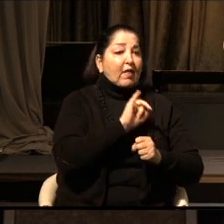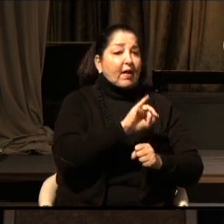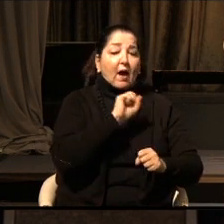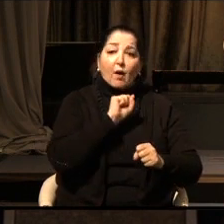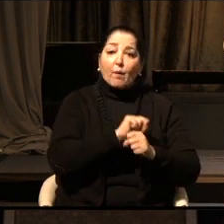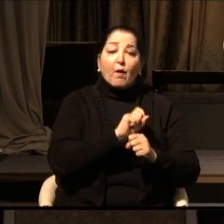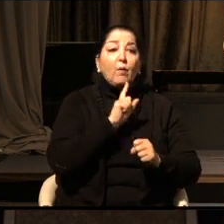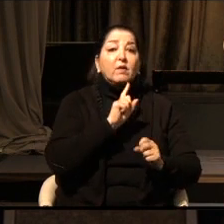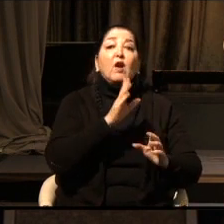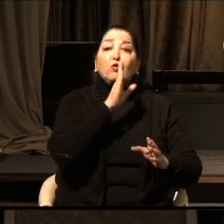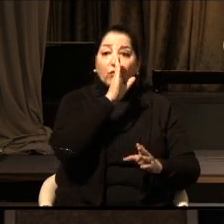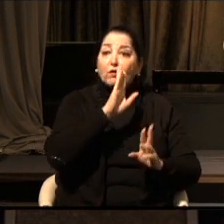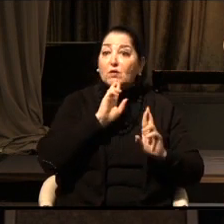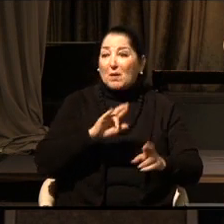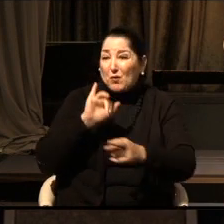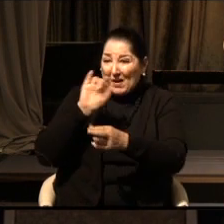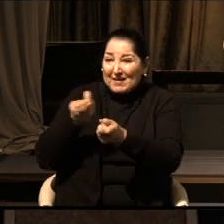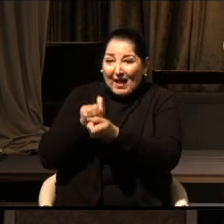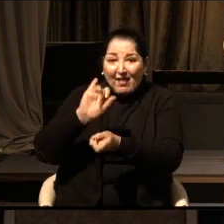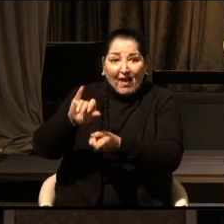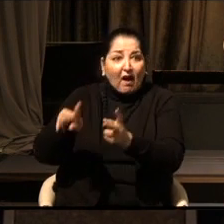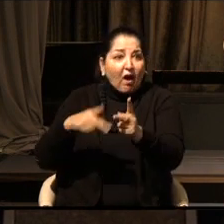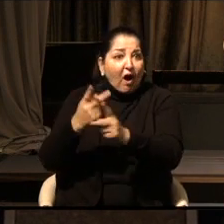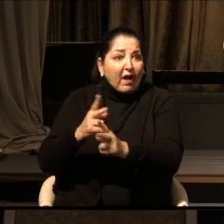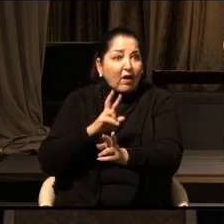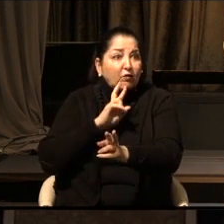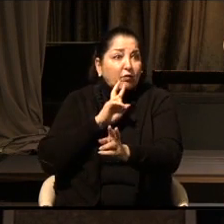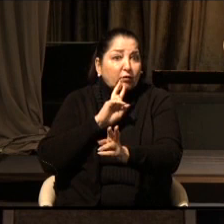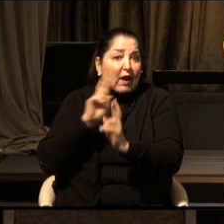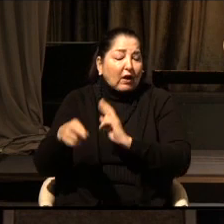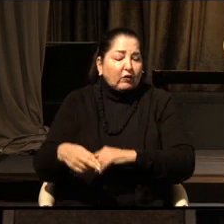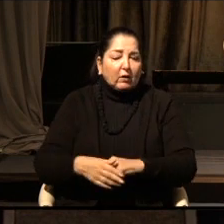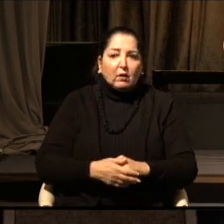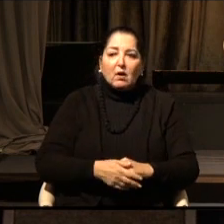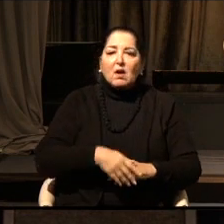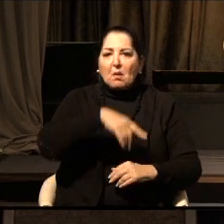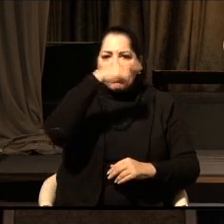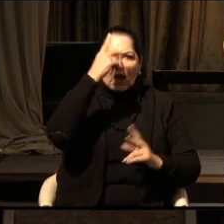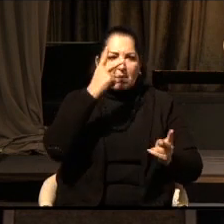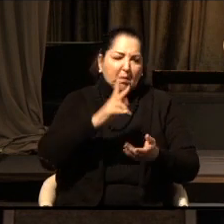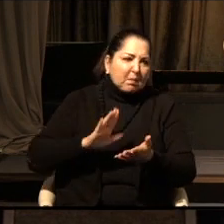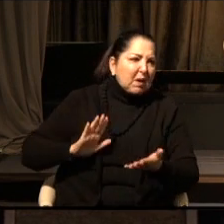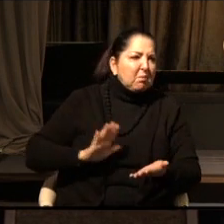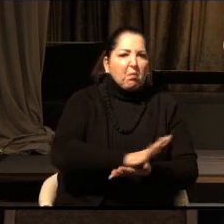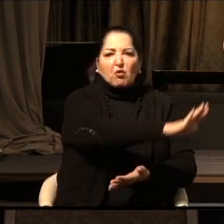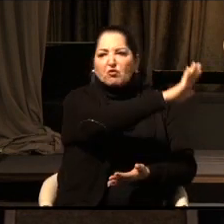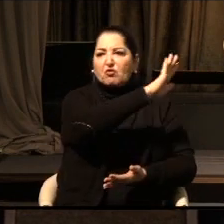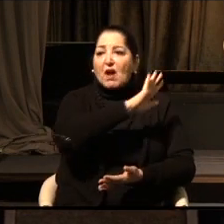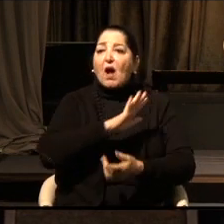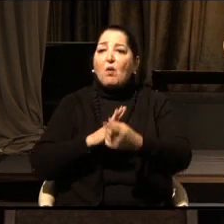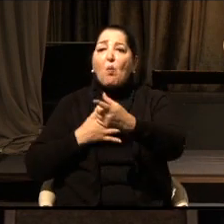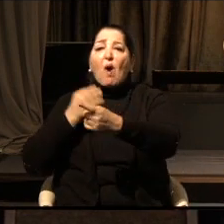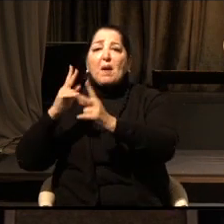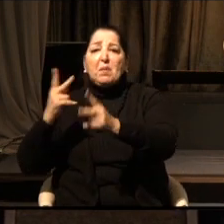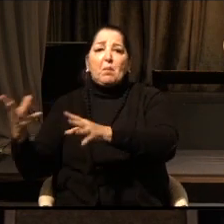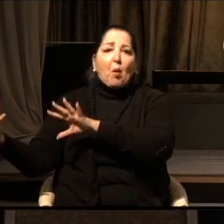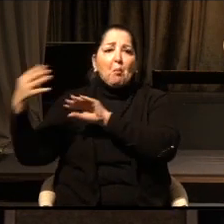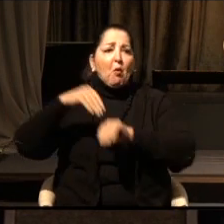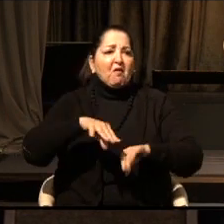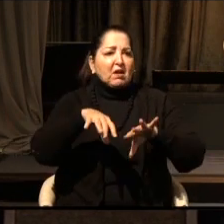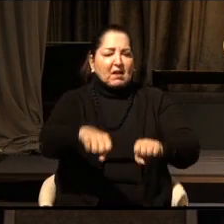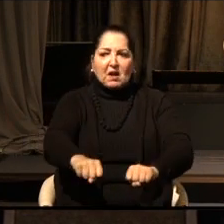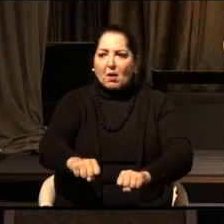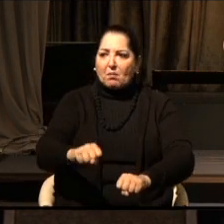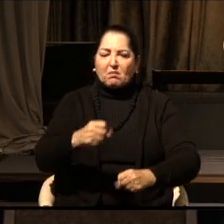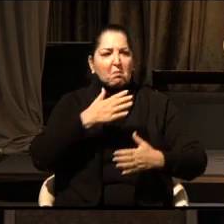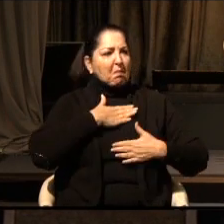direct response to just this kind of thing. Black folks being pushed out of their neighborhoods by folks who move in and believe the neighborhood